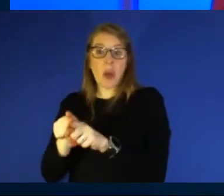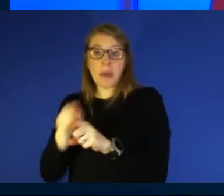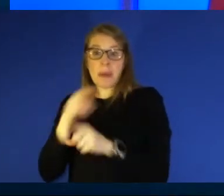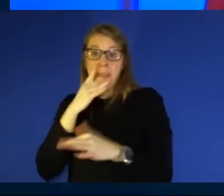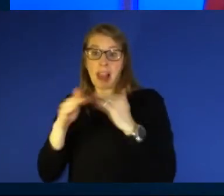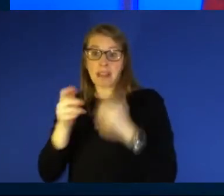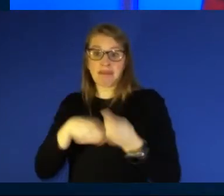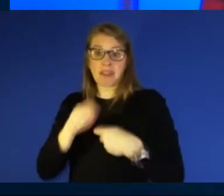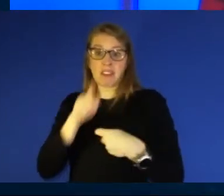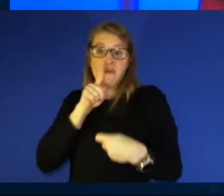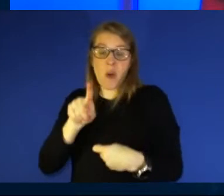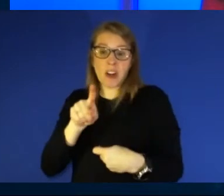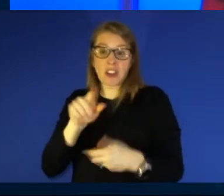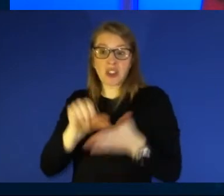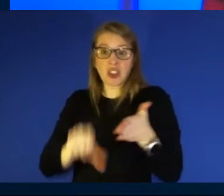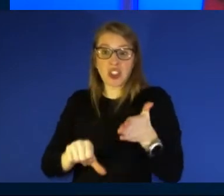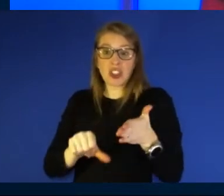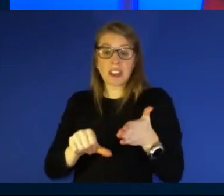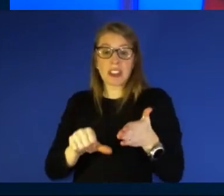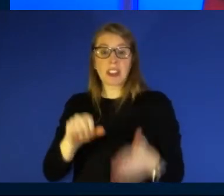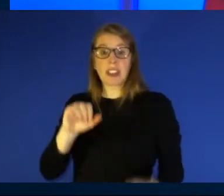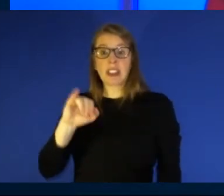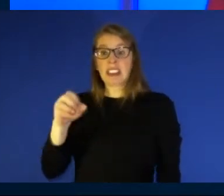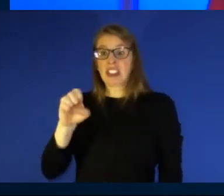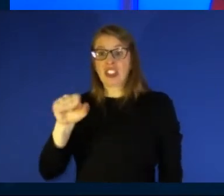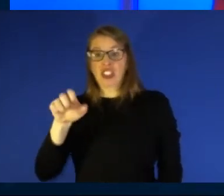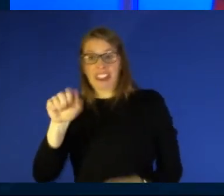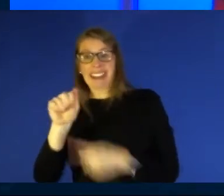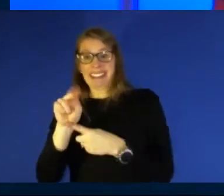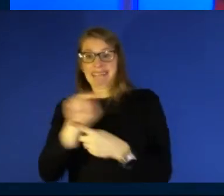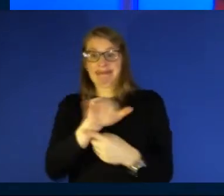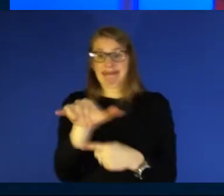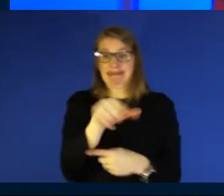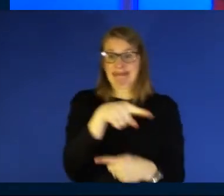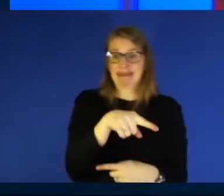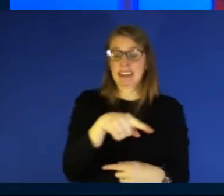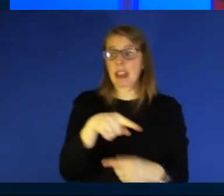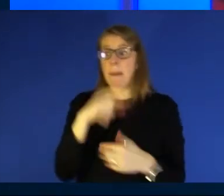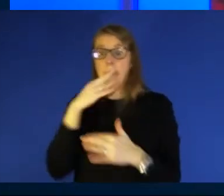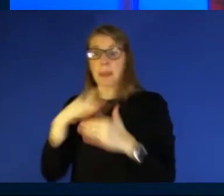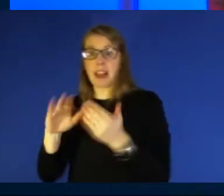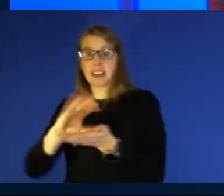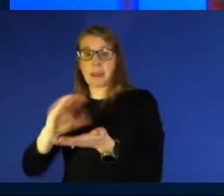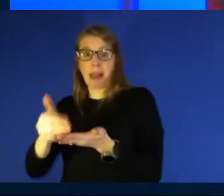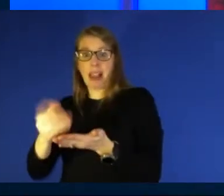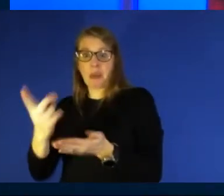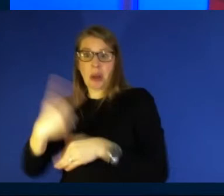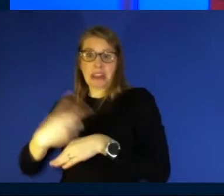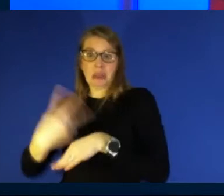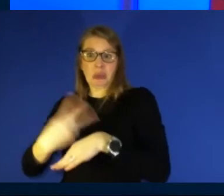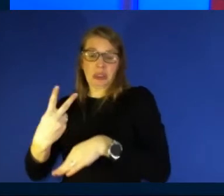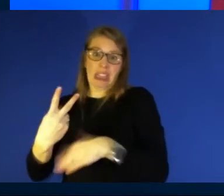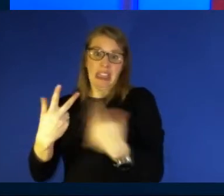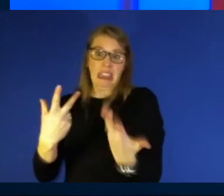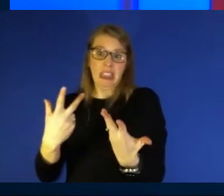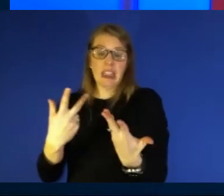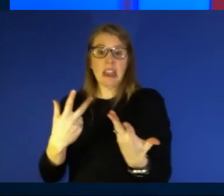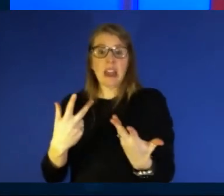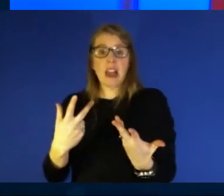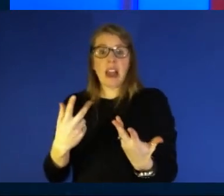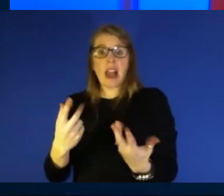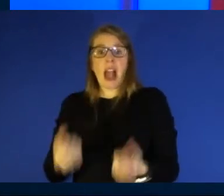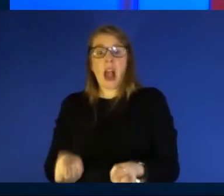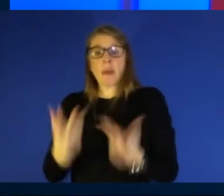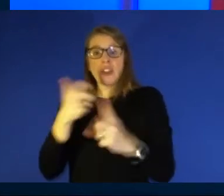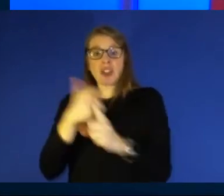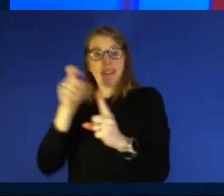Jean. You have a 1 to 2 day supply. How much of a blood supply do you typically need and feel comfortable having? Yeah,